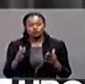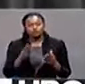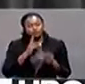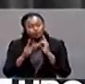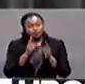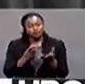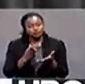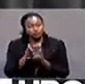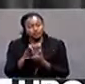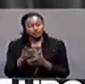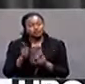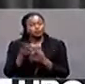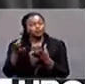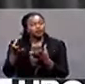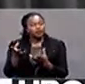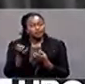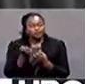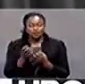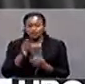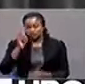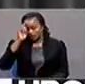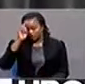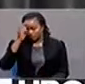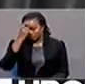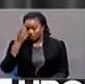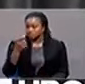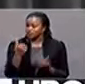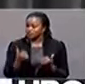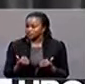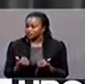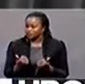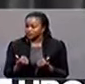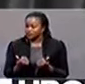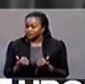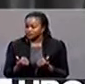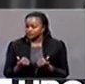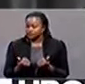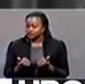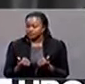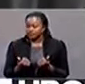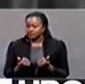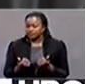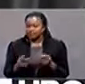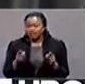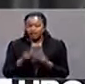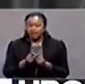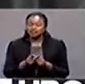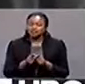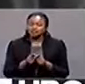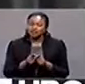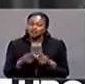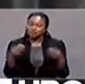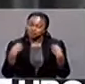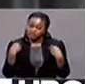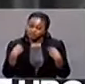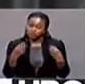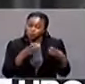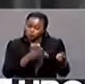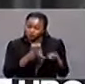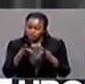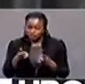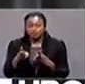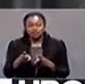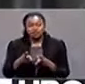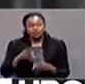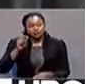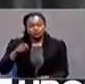government to, as one of the ways, practical ways of